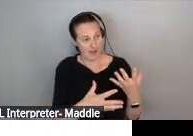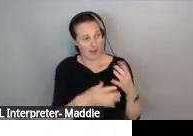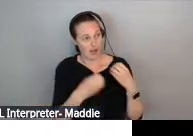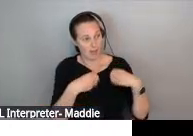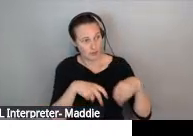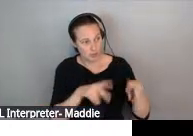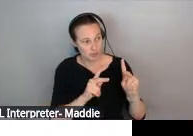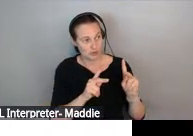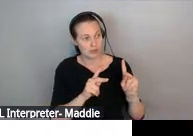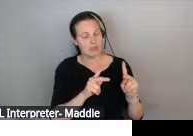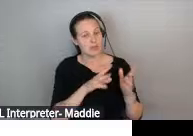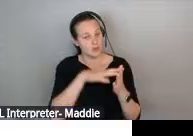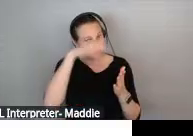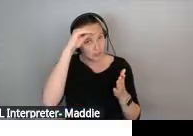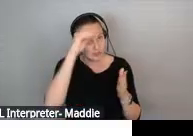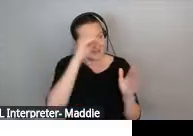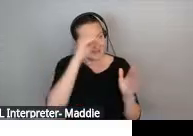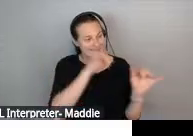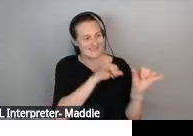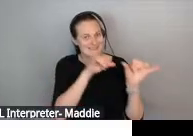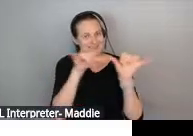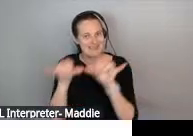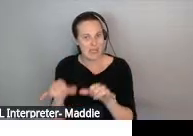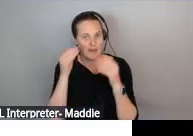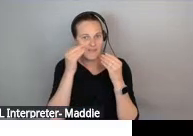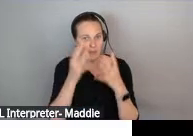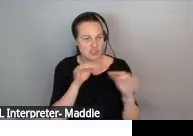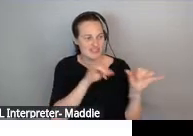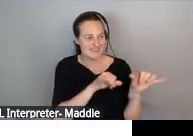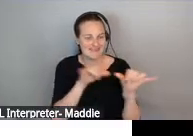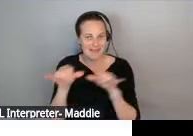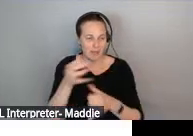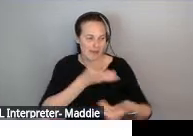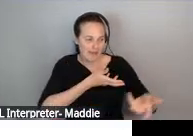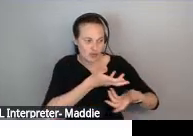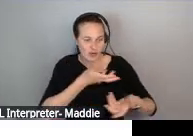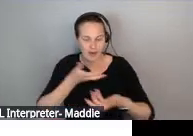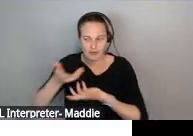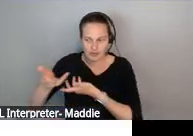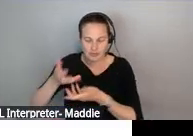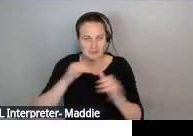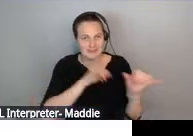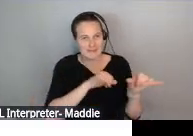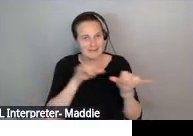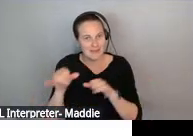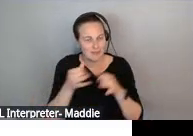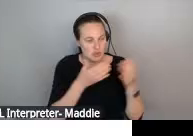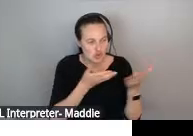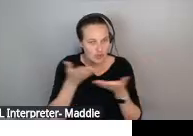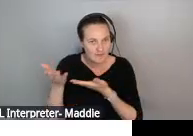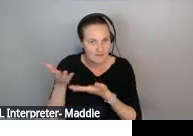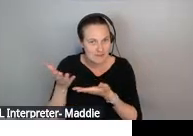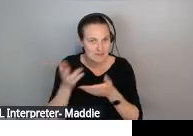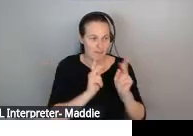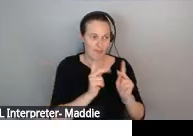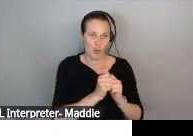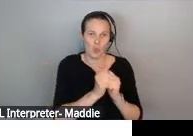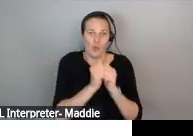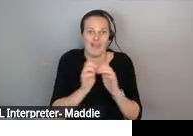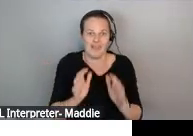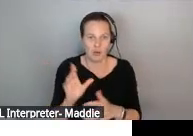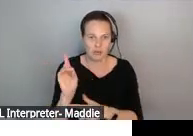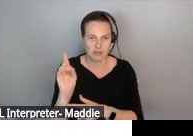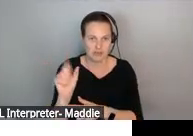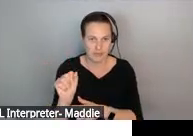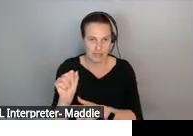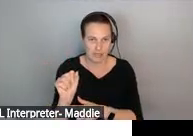same information, engage in the same interactions, and enjoy the same services as a person without a disability in an equal,